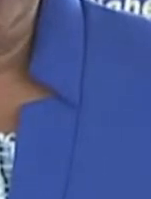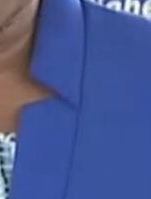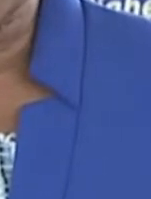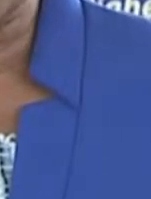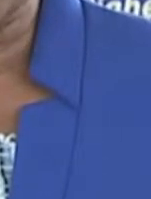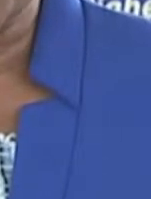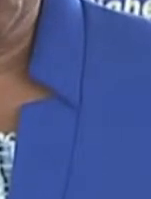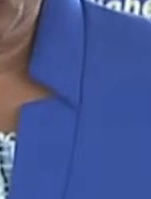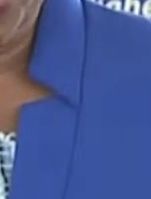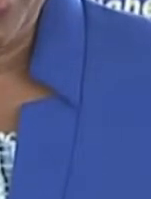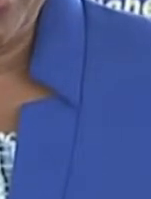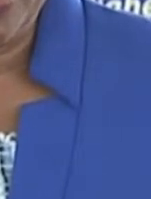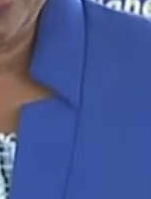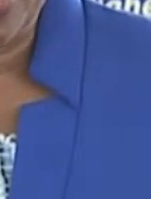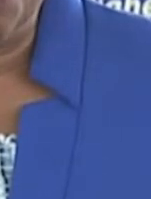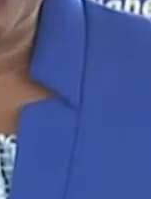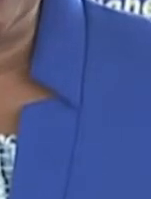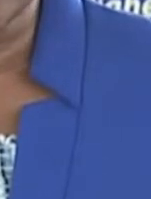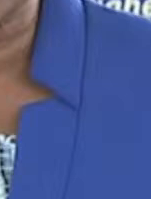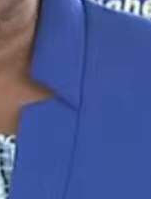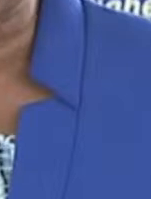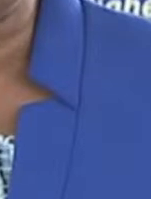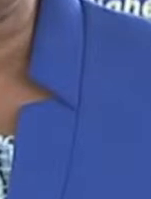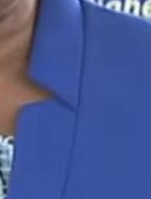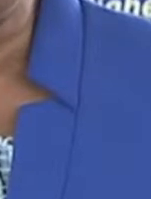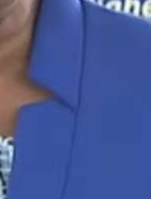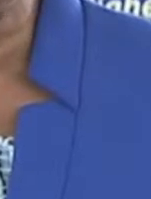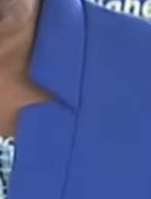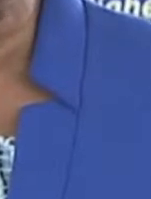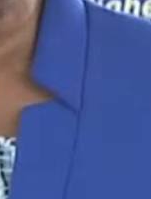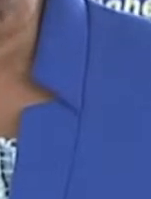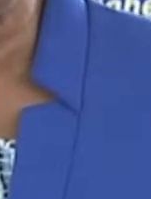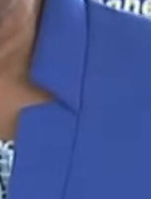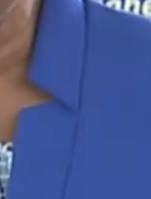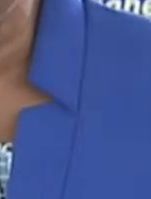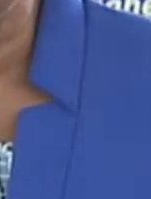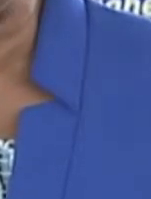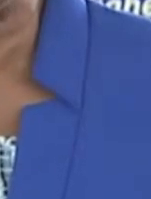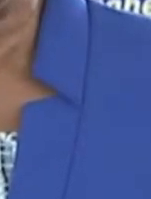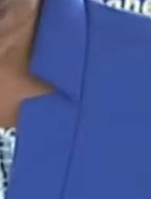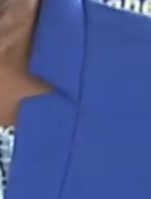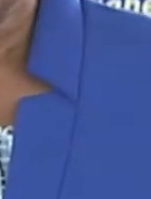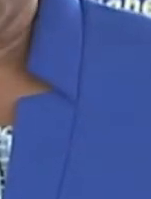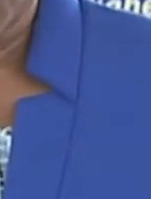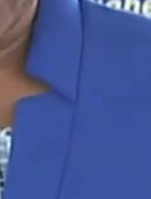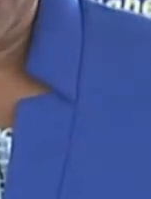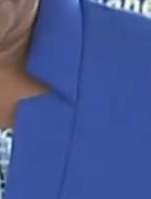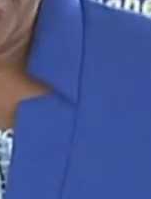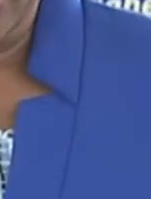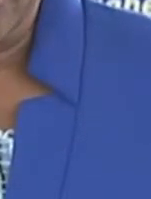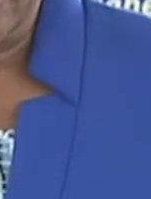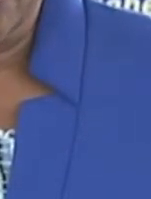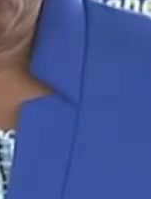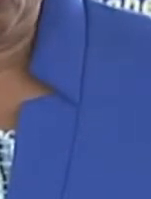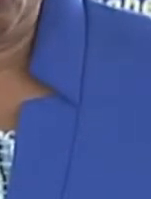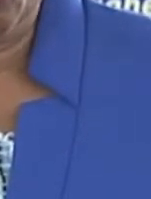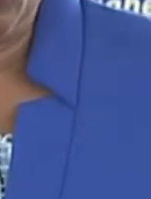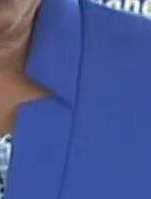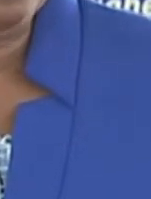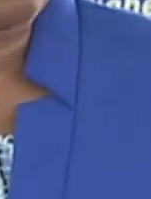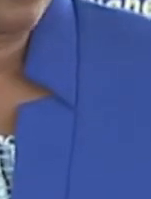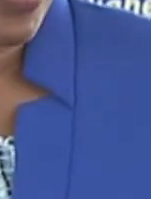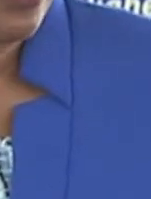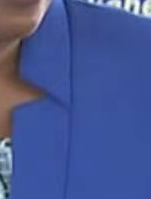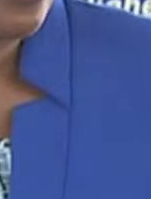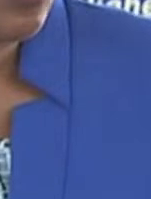me, it's something that I want to introduce because it's part of